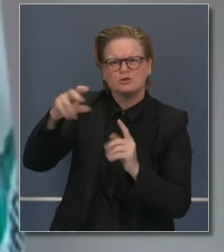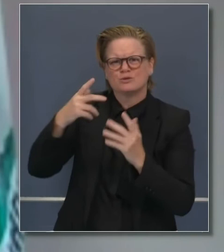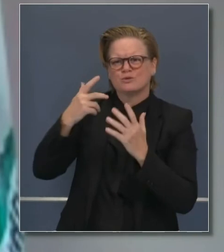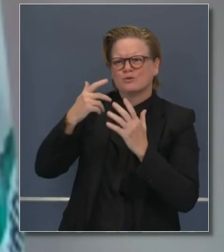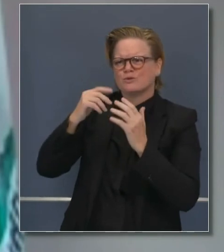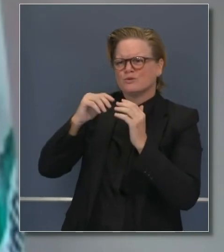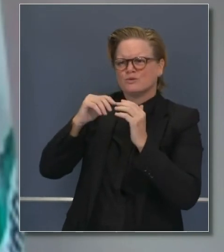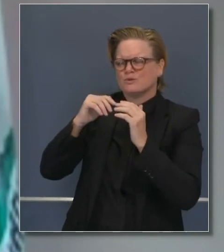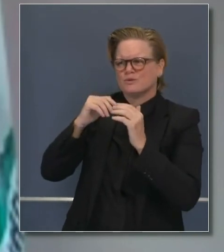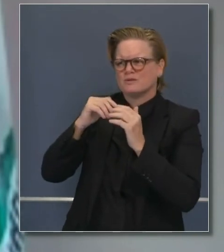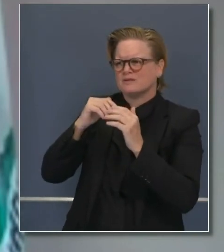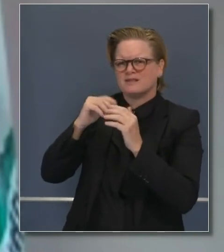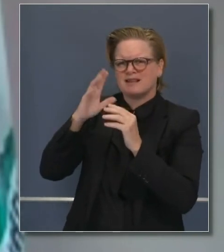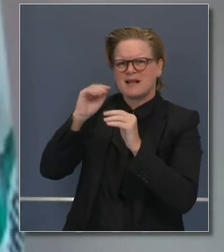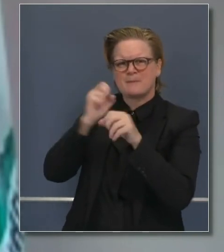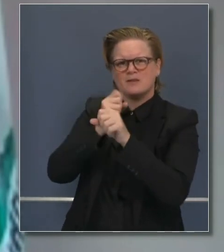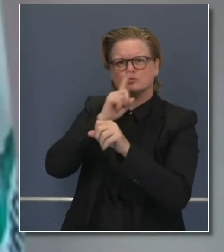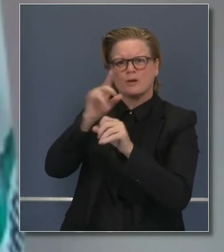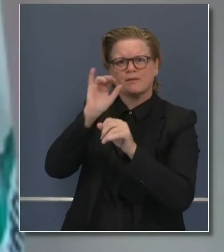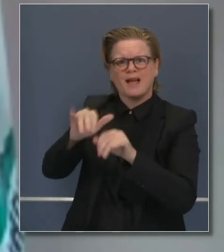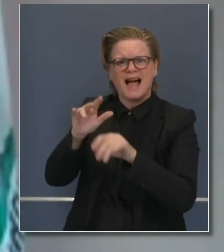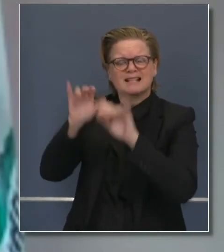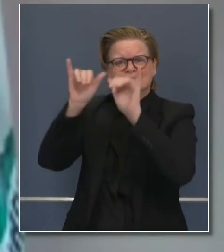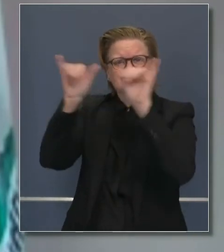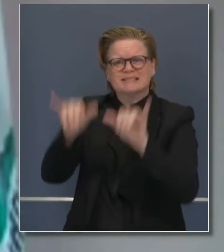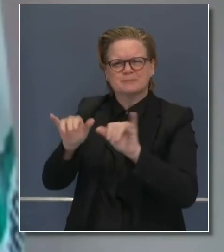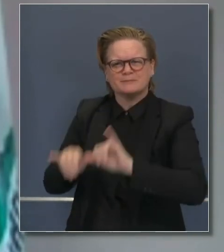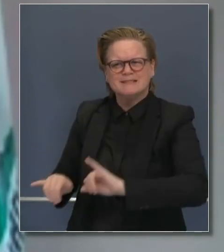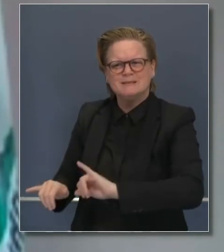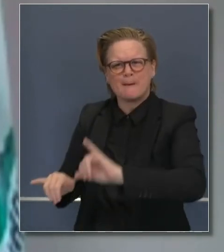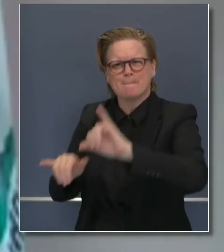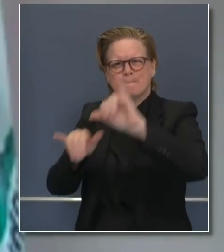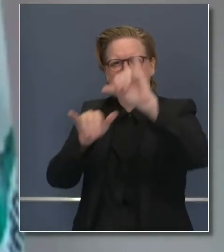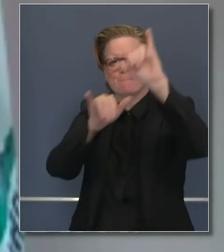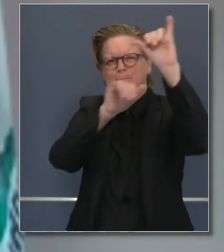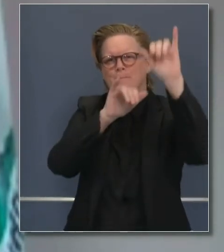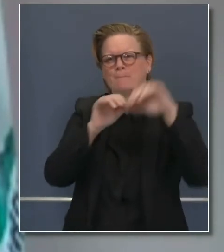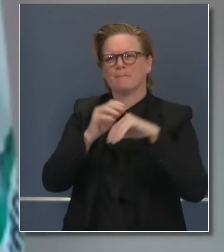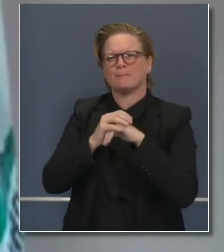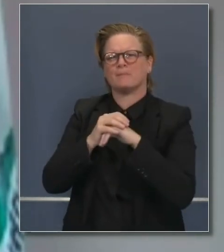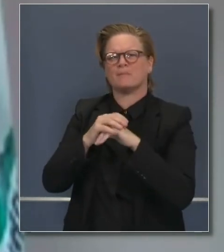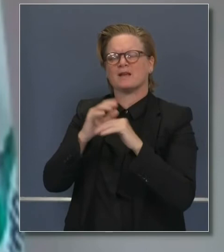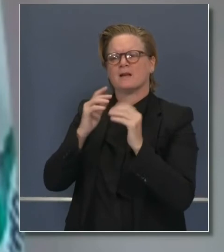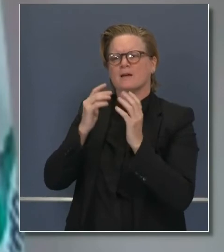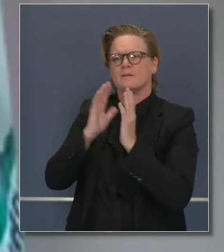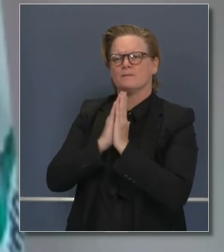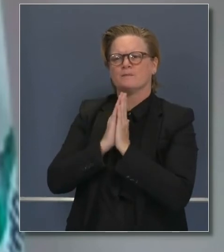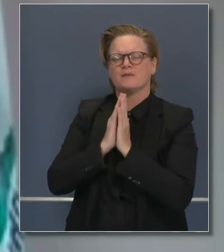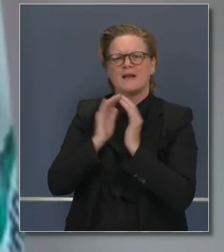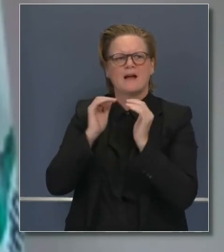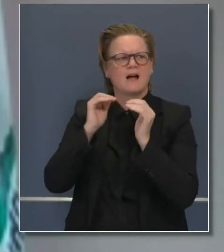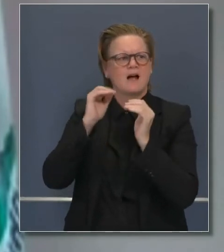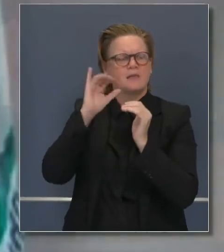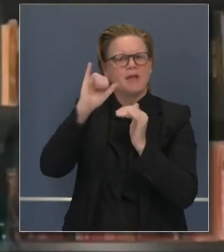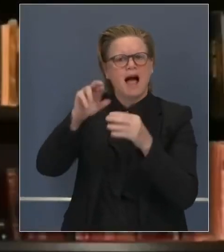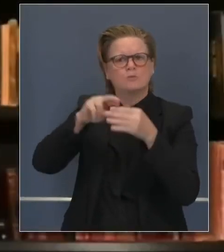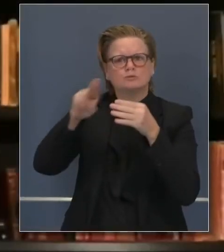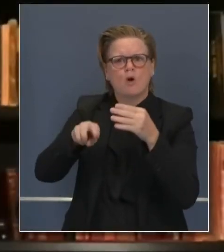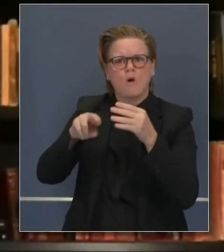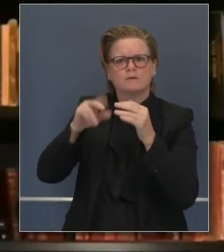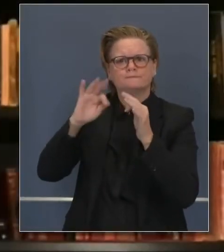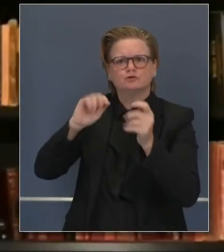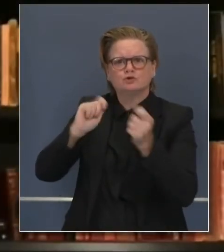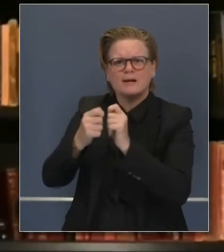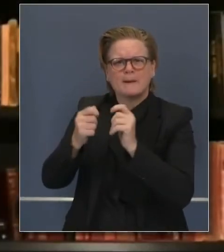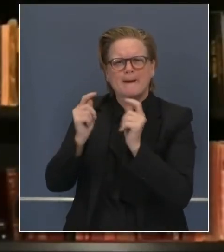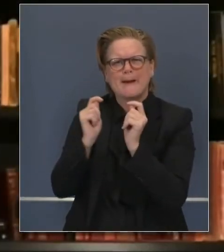care they need in the most immediate and proximate way possible. And just for sort of